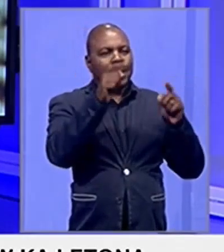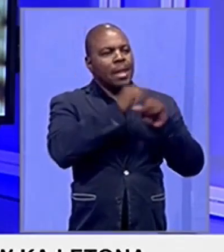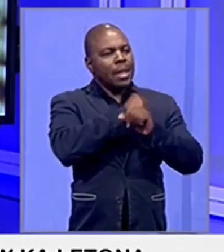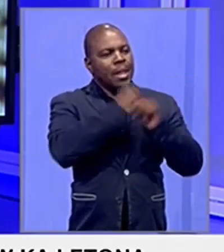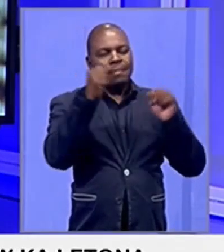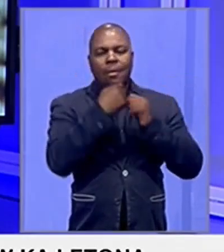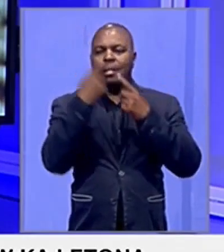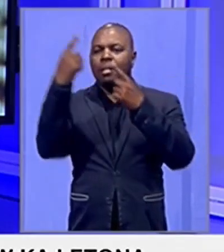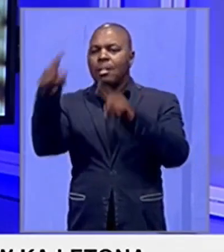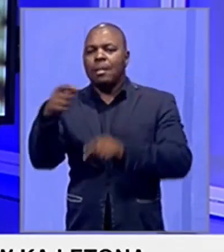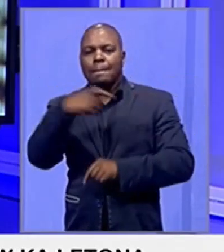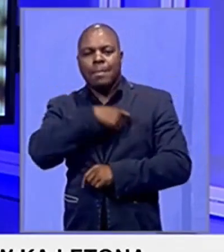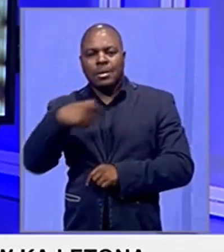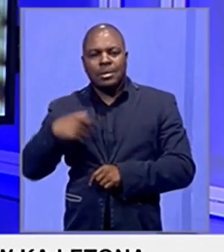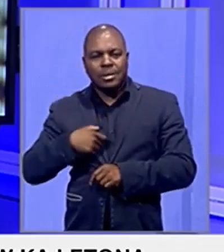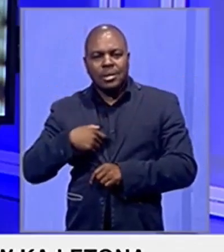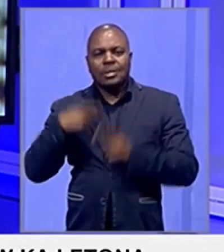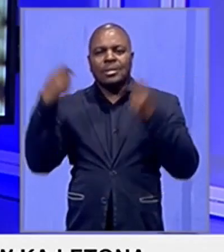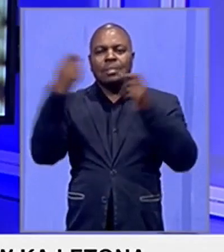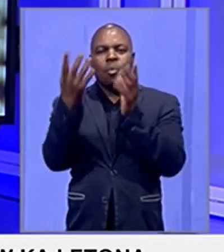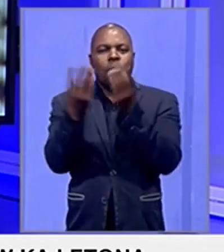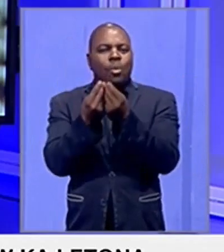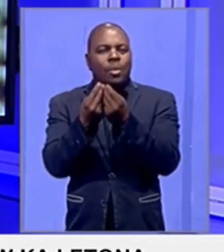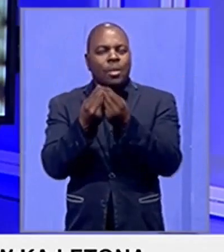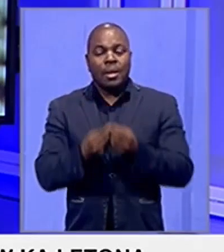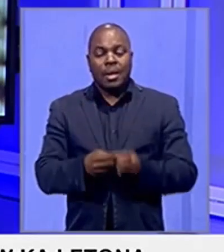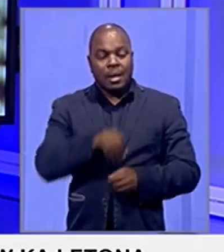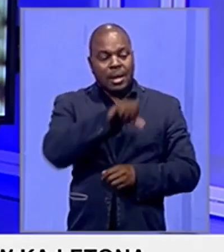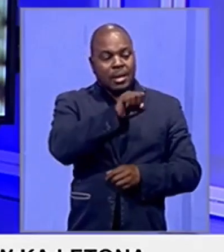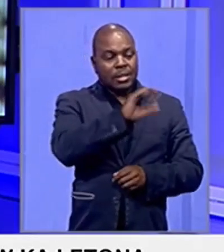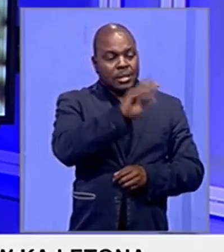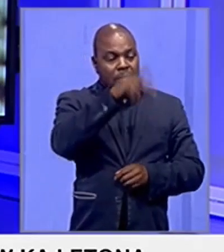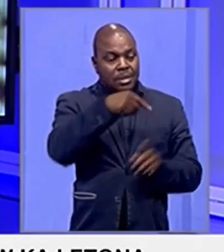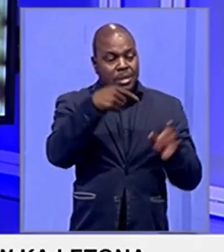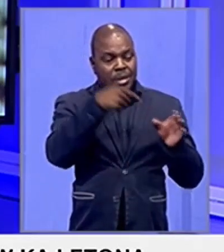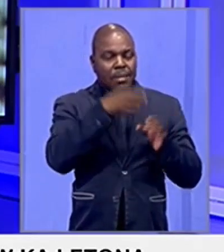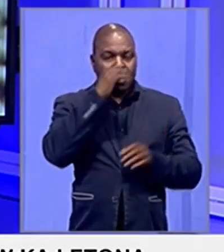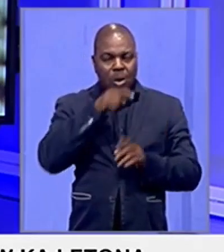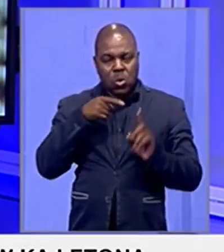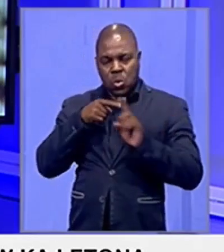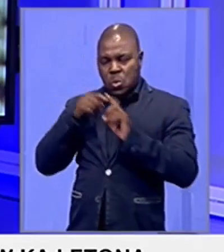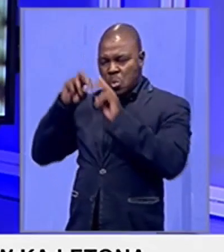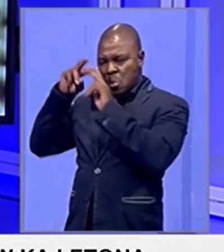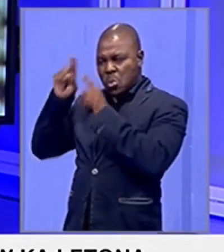le mopresidente Cyril Ramaphosa. SACP e re dipolelo tsa Balo di tlameha ho fuputswa.